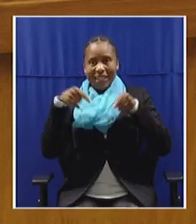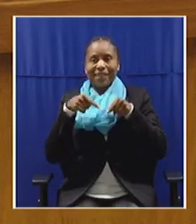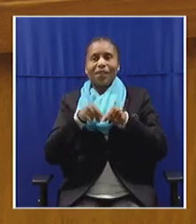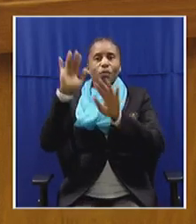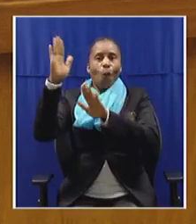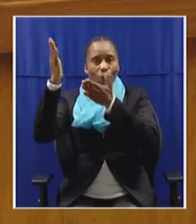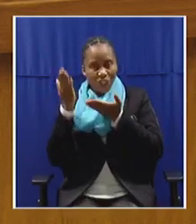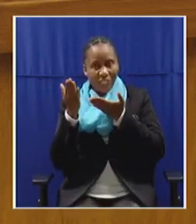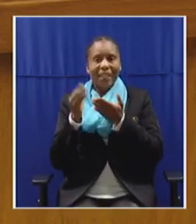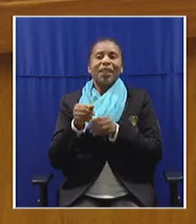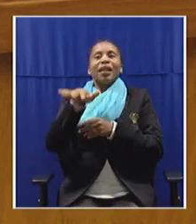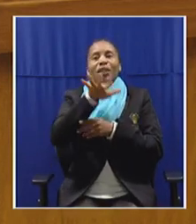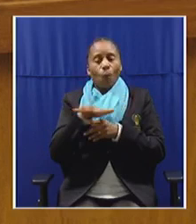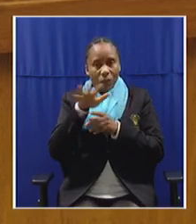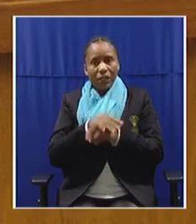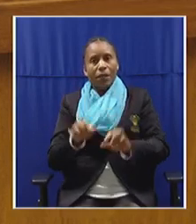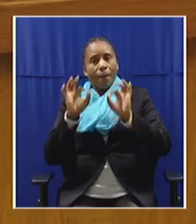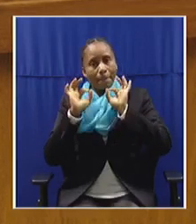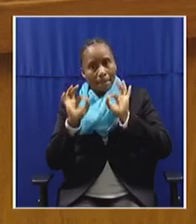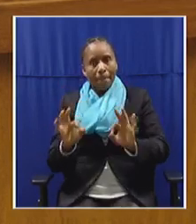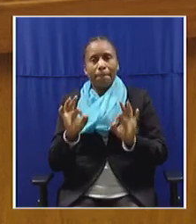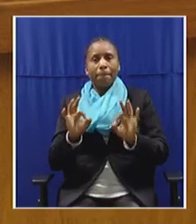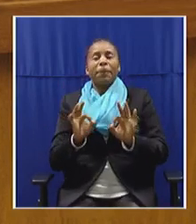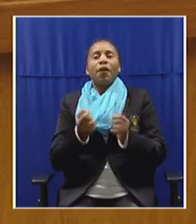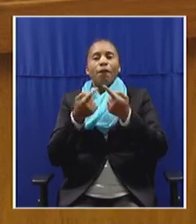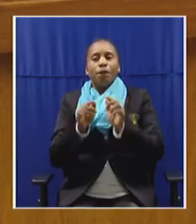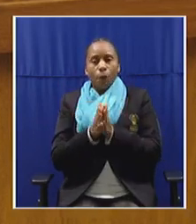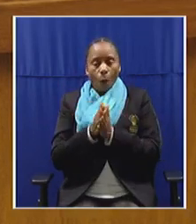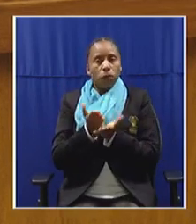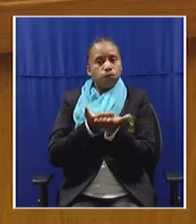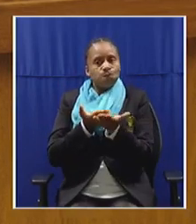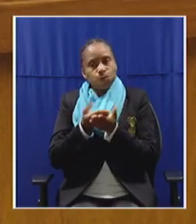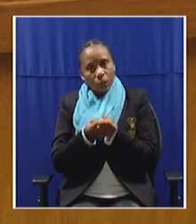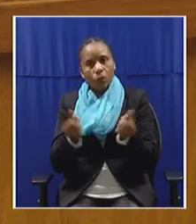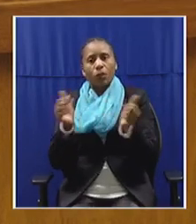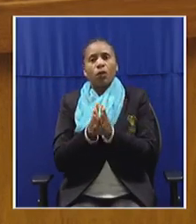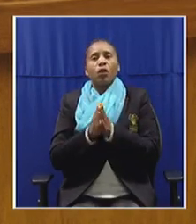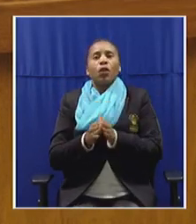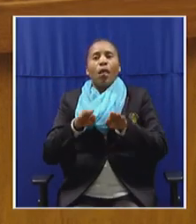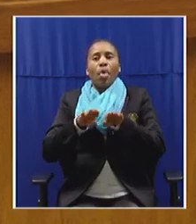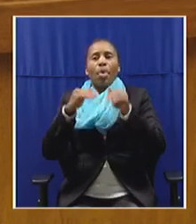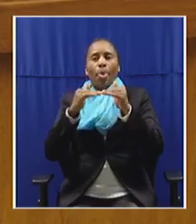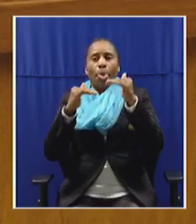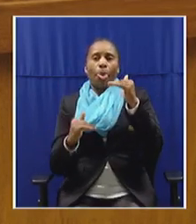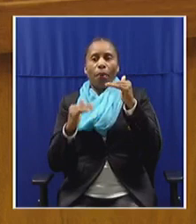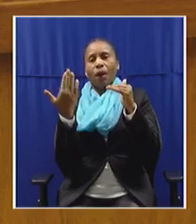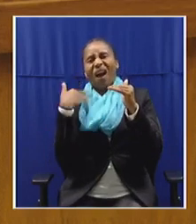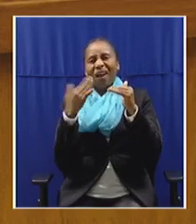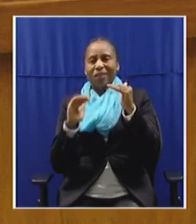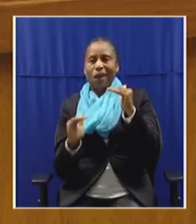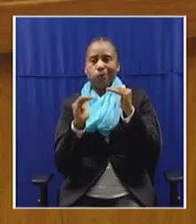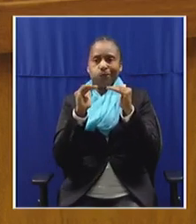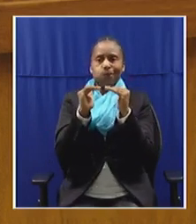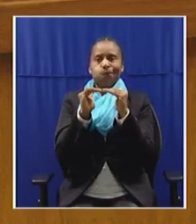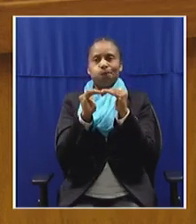a condition precedent for addressing the injustices of the past and, in particular,